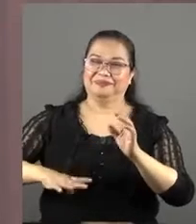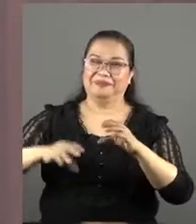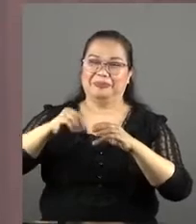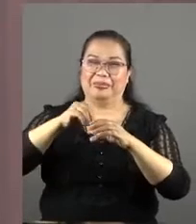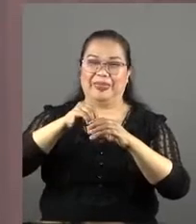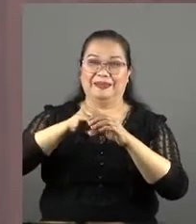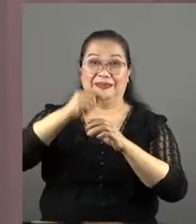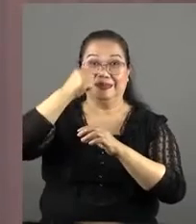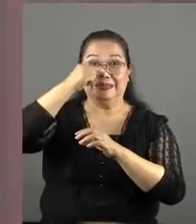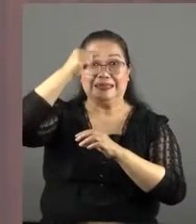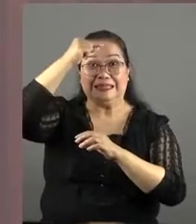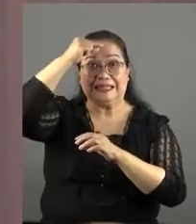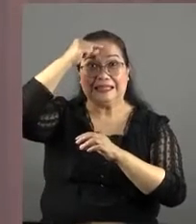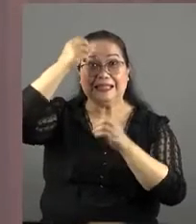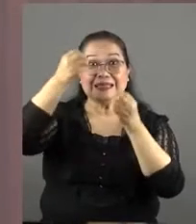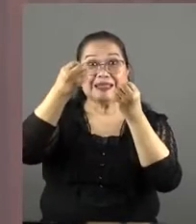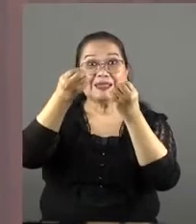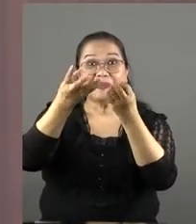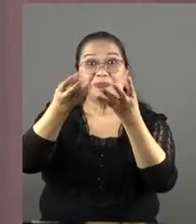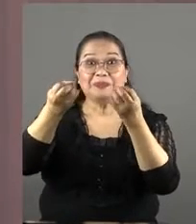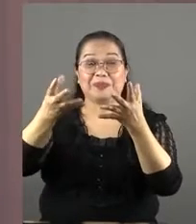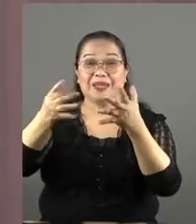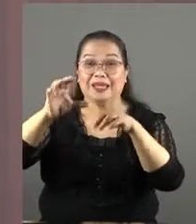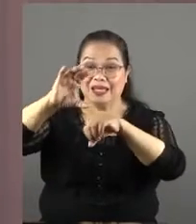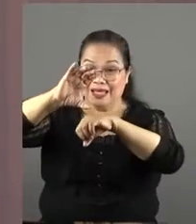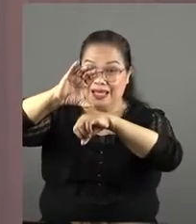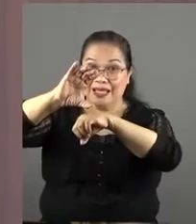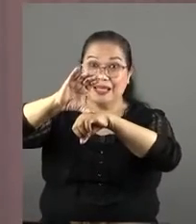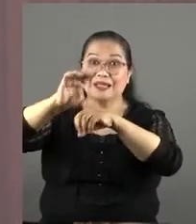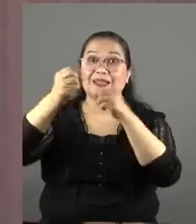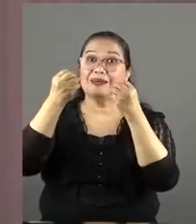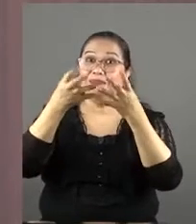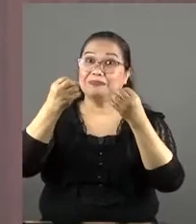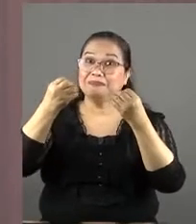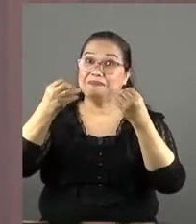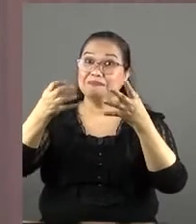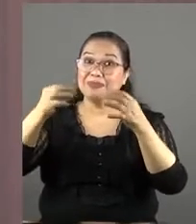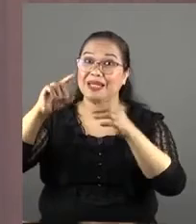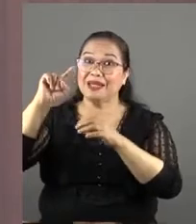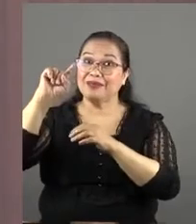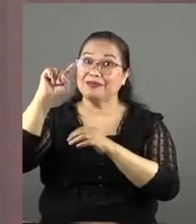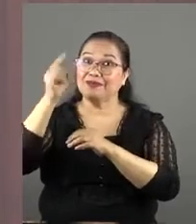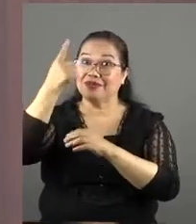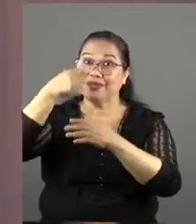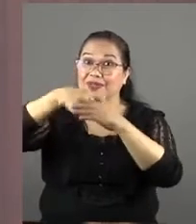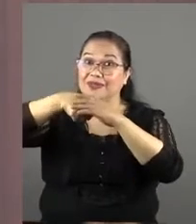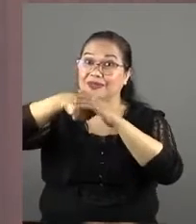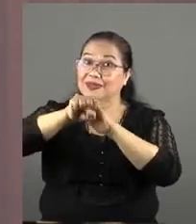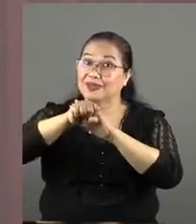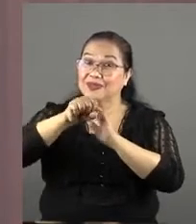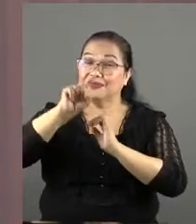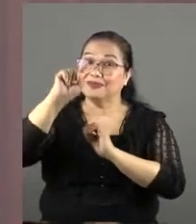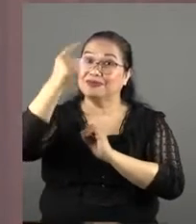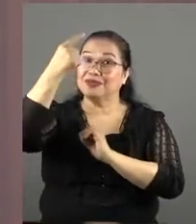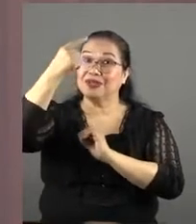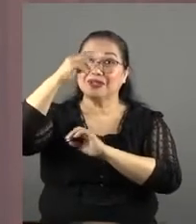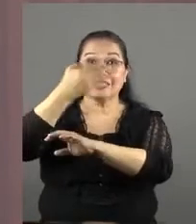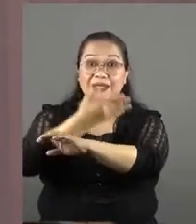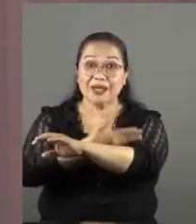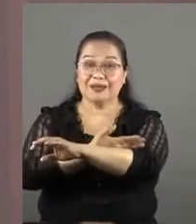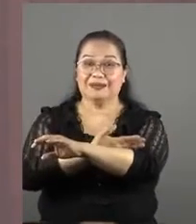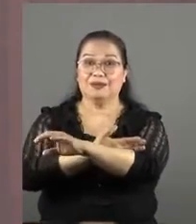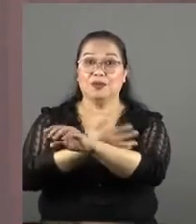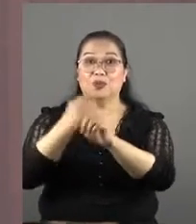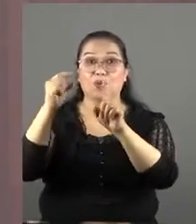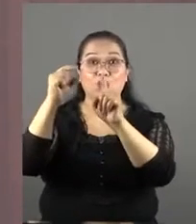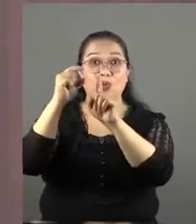is plural. So the church of the many firstborn, that's what it means. And then it says their names are written in heaven. So who